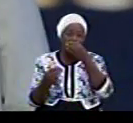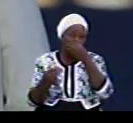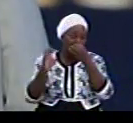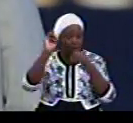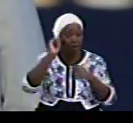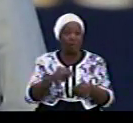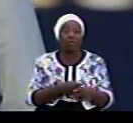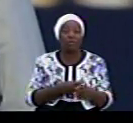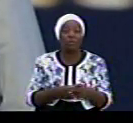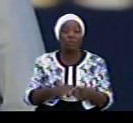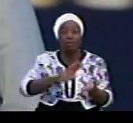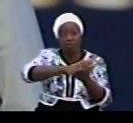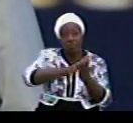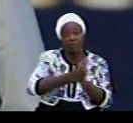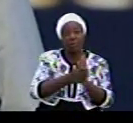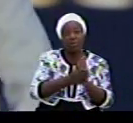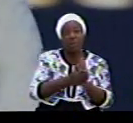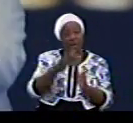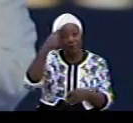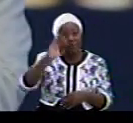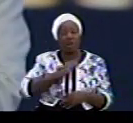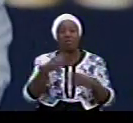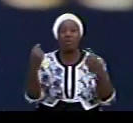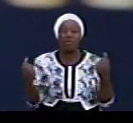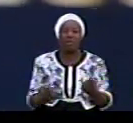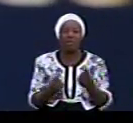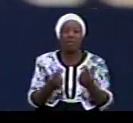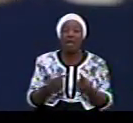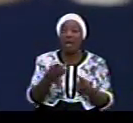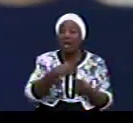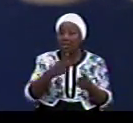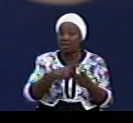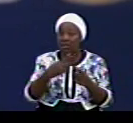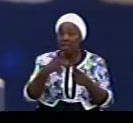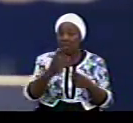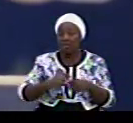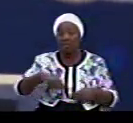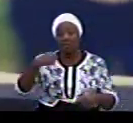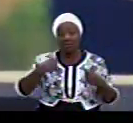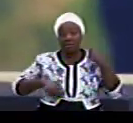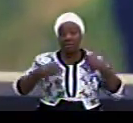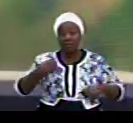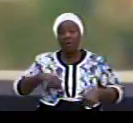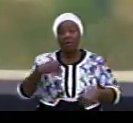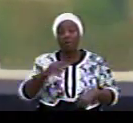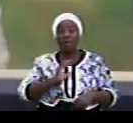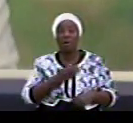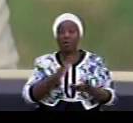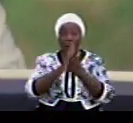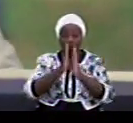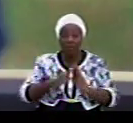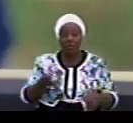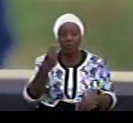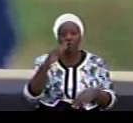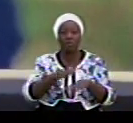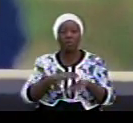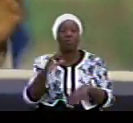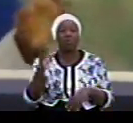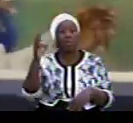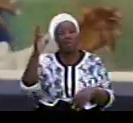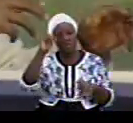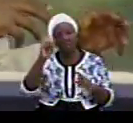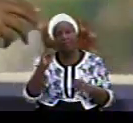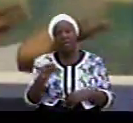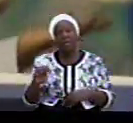bruised for iniquity. And then the chastisement of our peace was upon him.